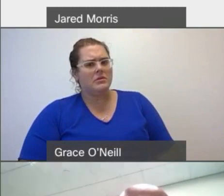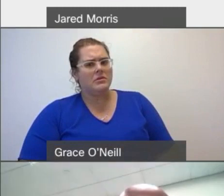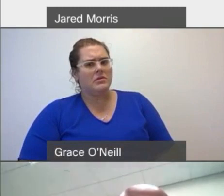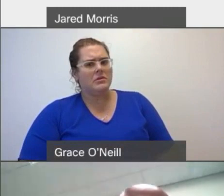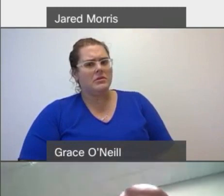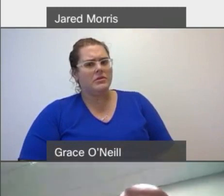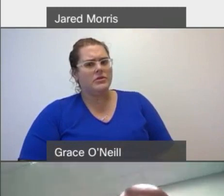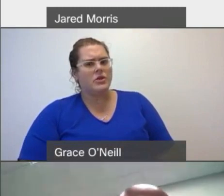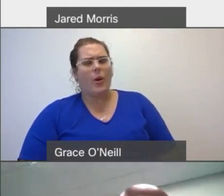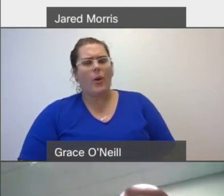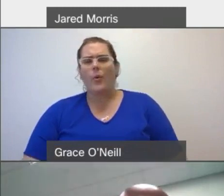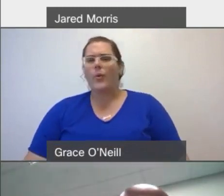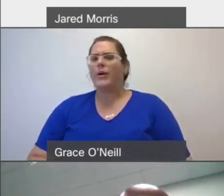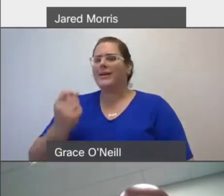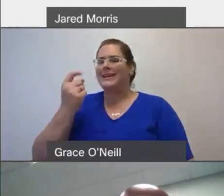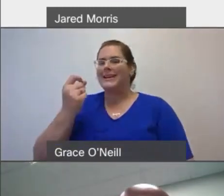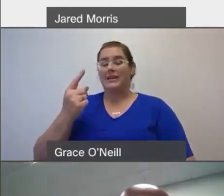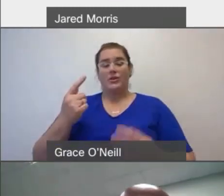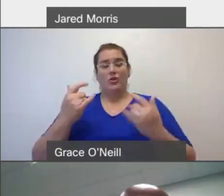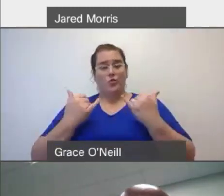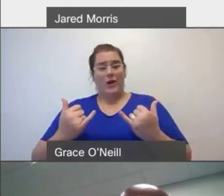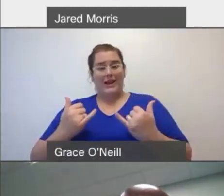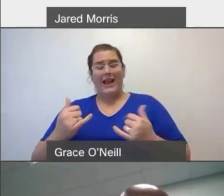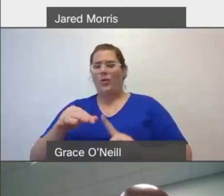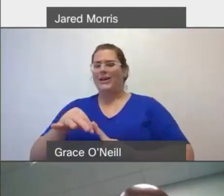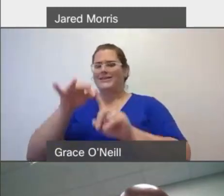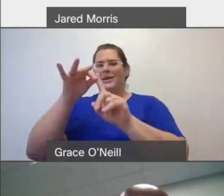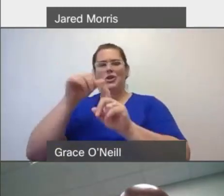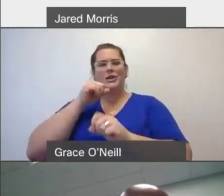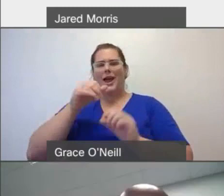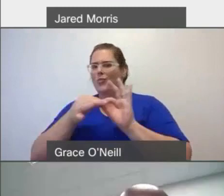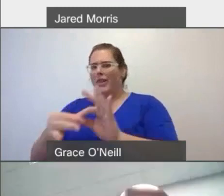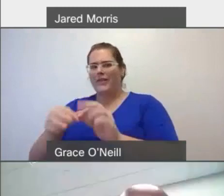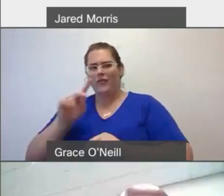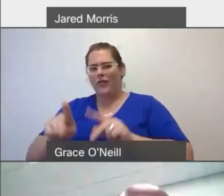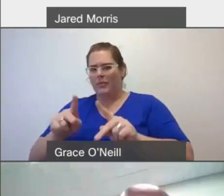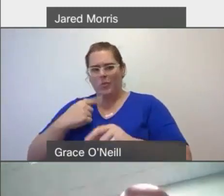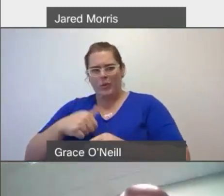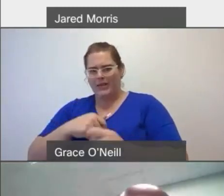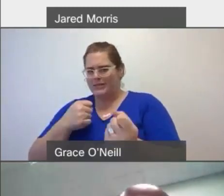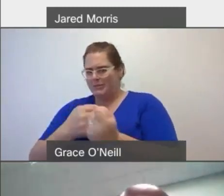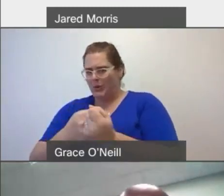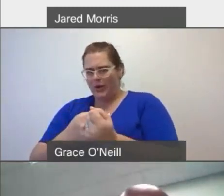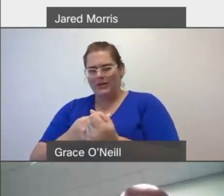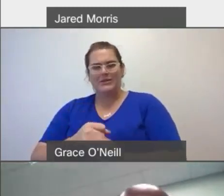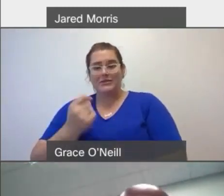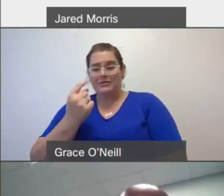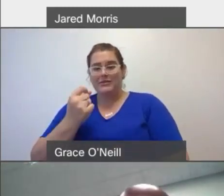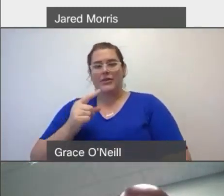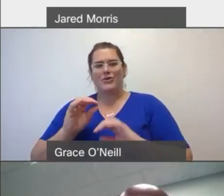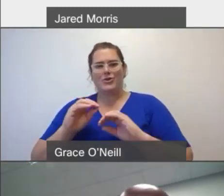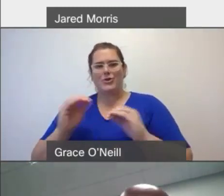exemption isn't really, at this point, relevant for the people we support. There's no mandate